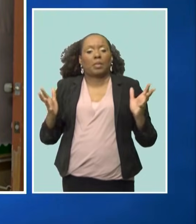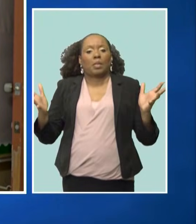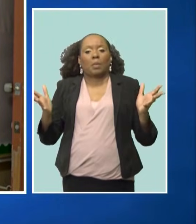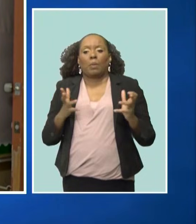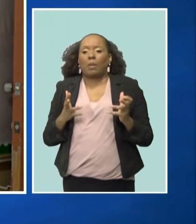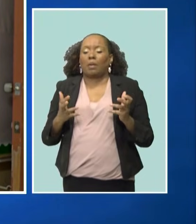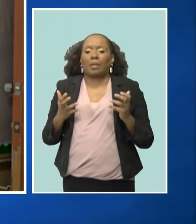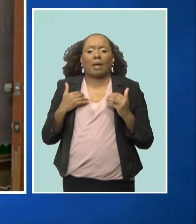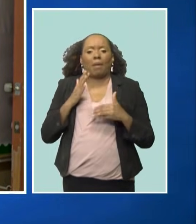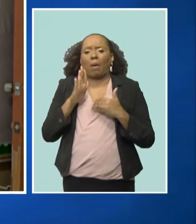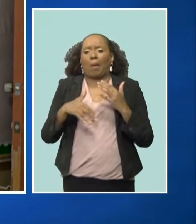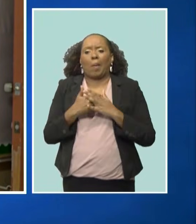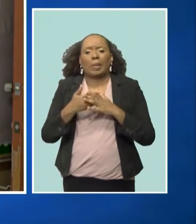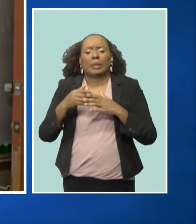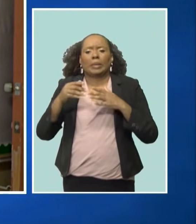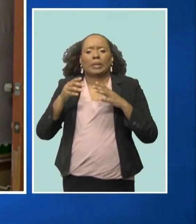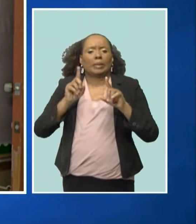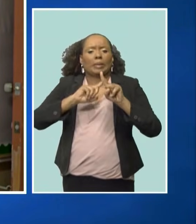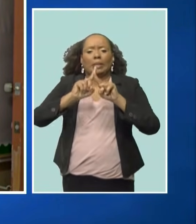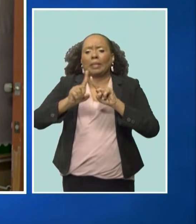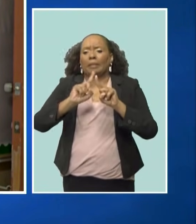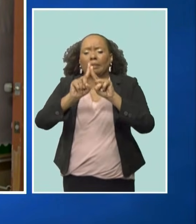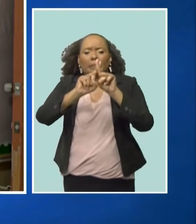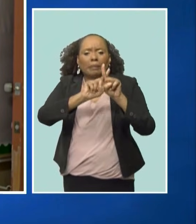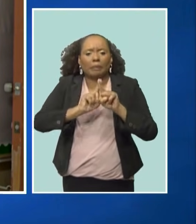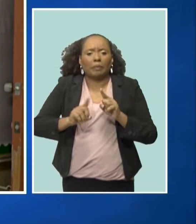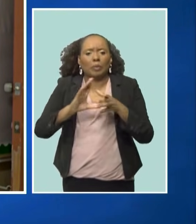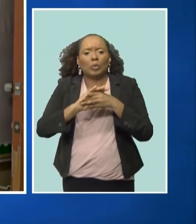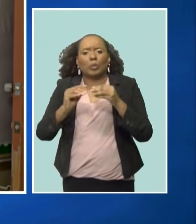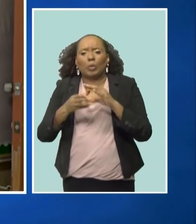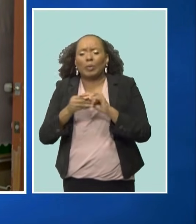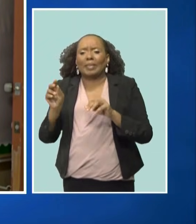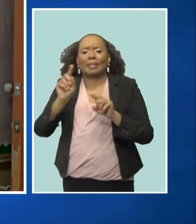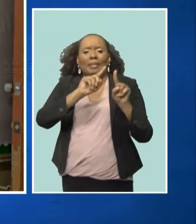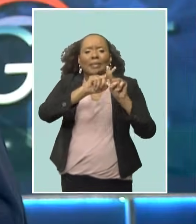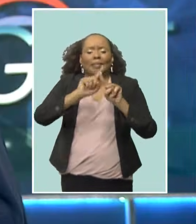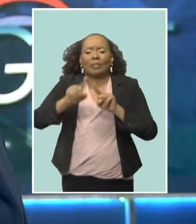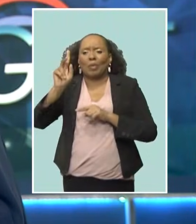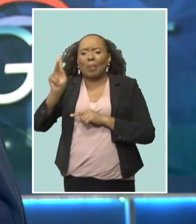those village stories, those parish stories.